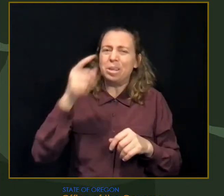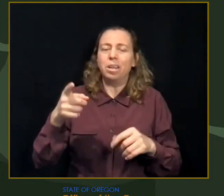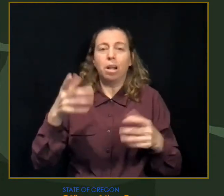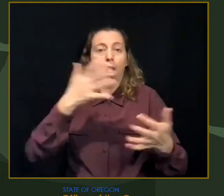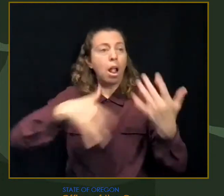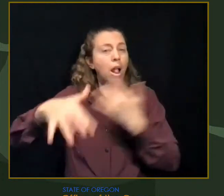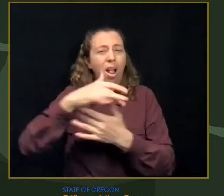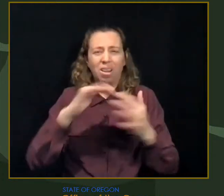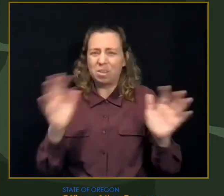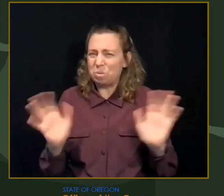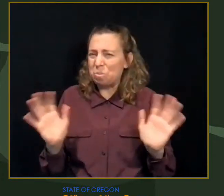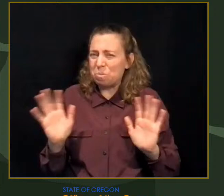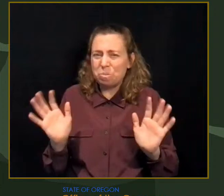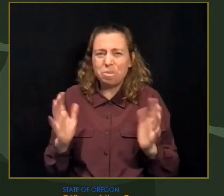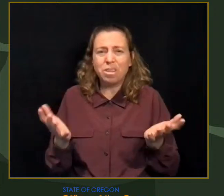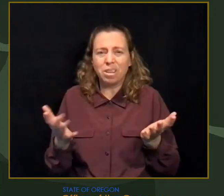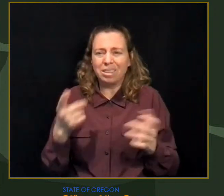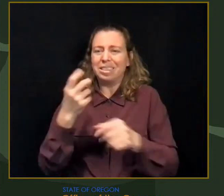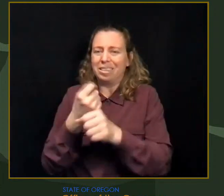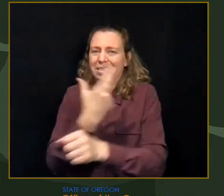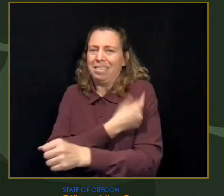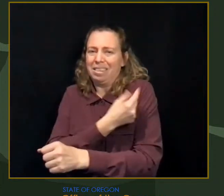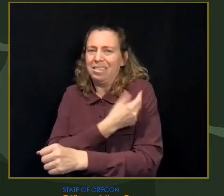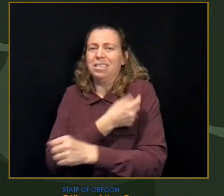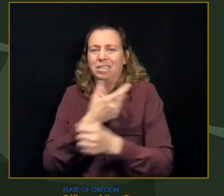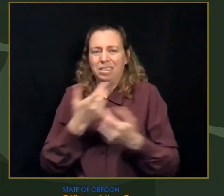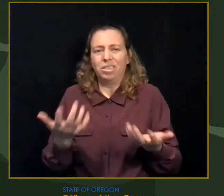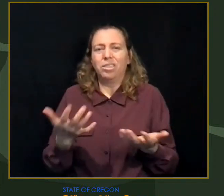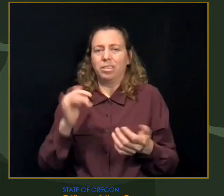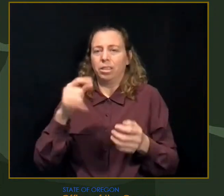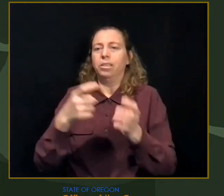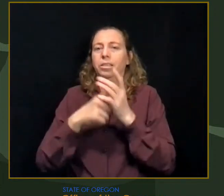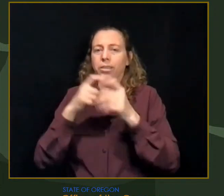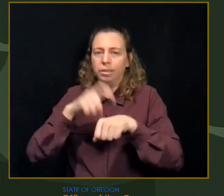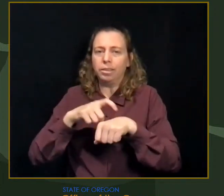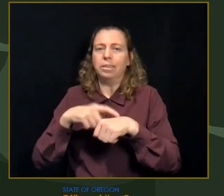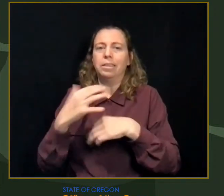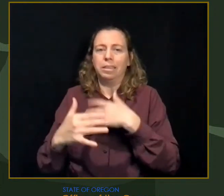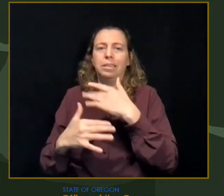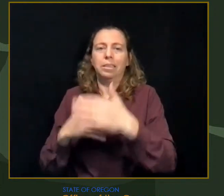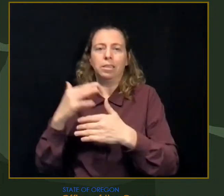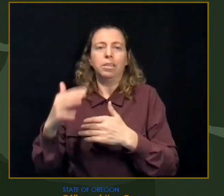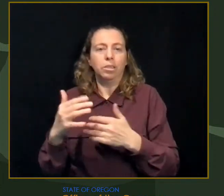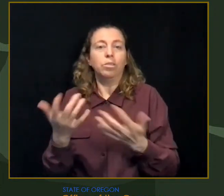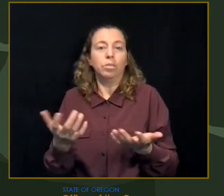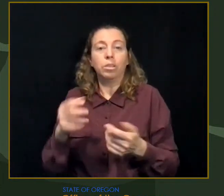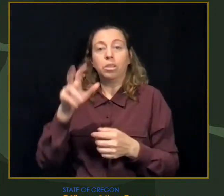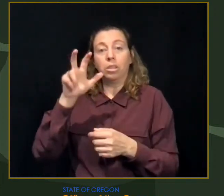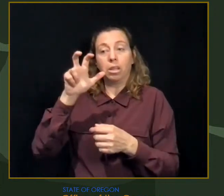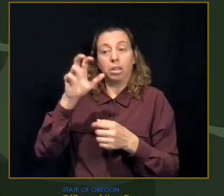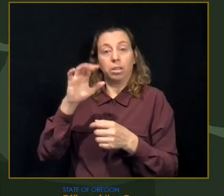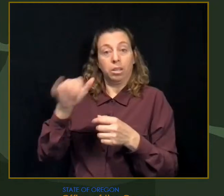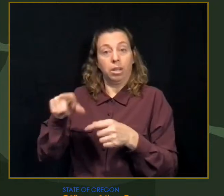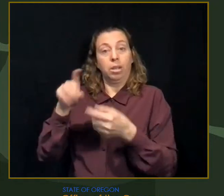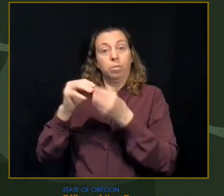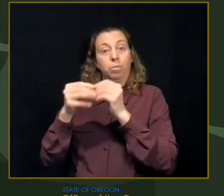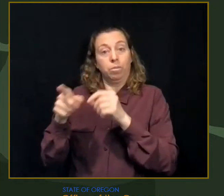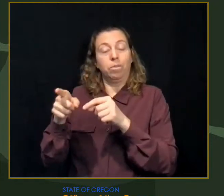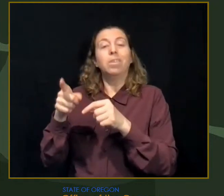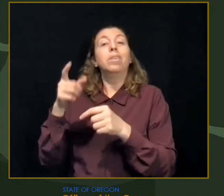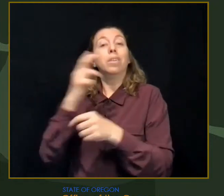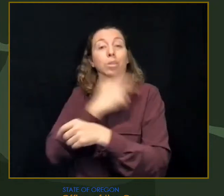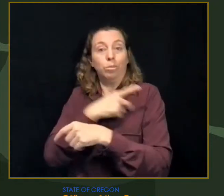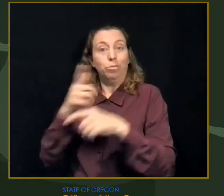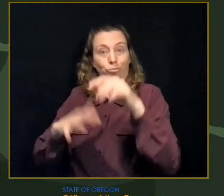while we get more people vaccinated. So with that 300 number and the higher week over